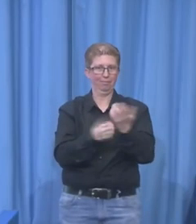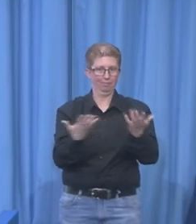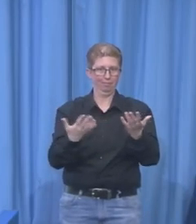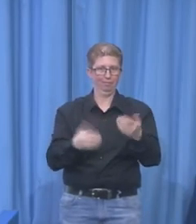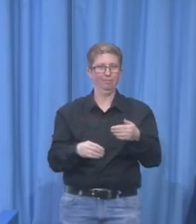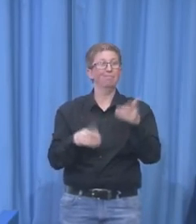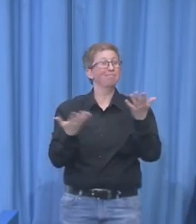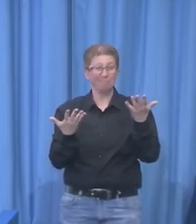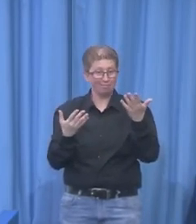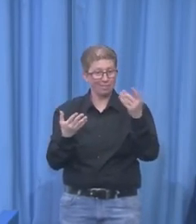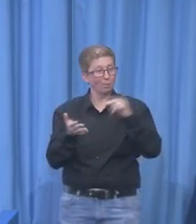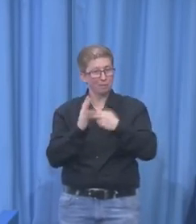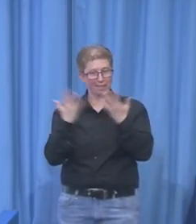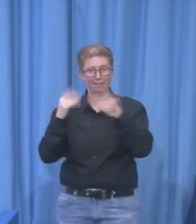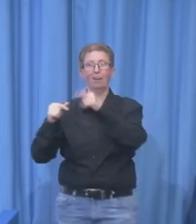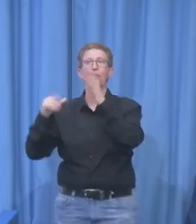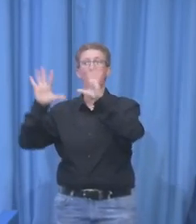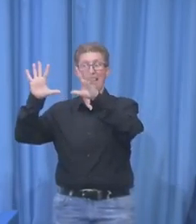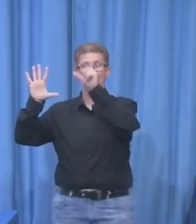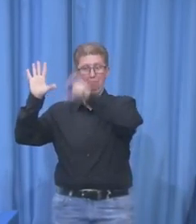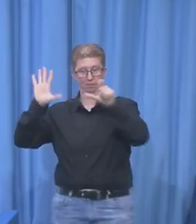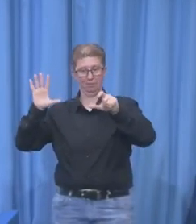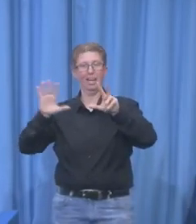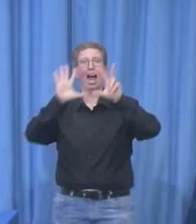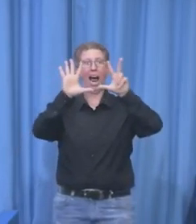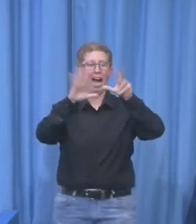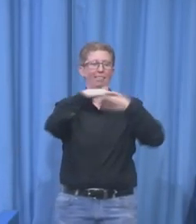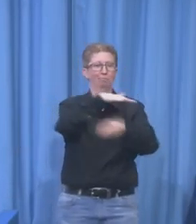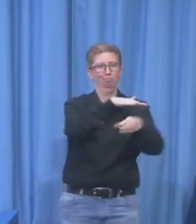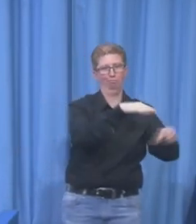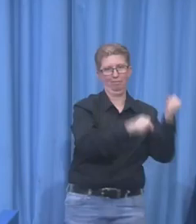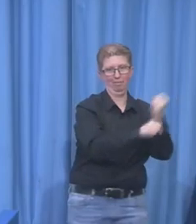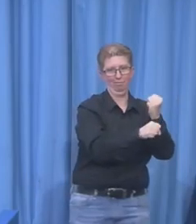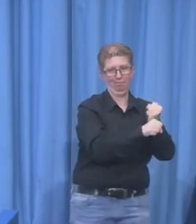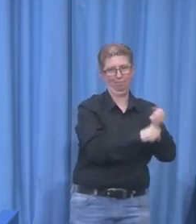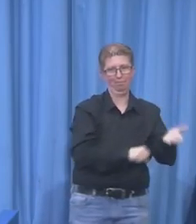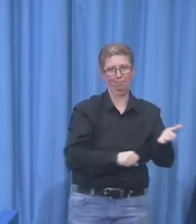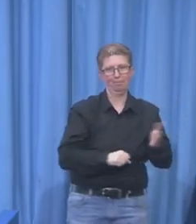wage, if I can put it that way, for the internship, which would be the norm